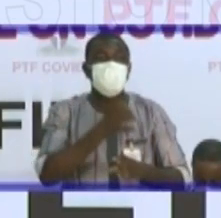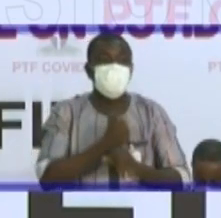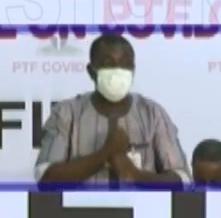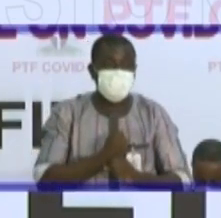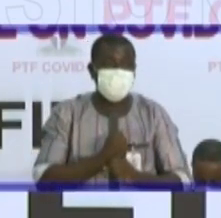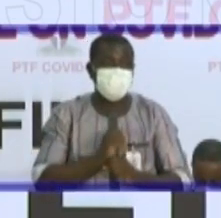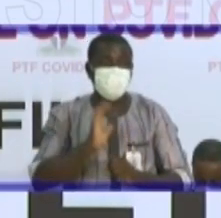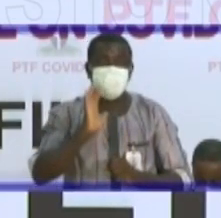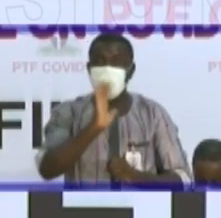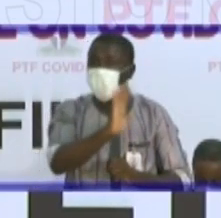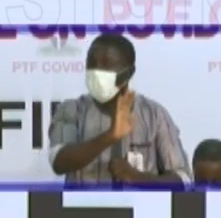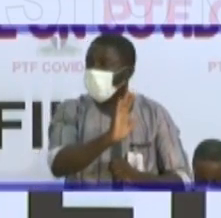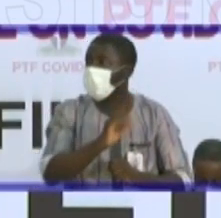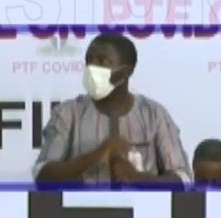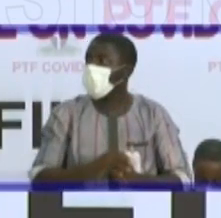their